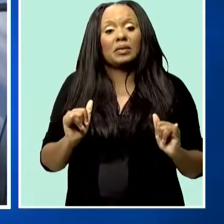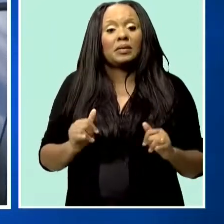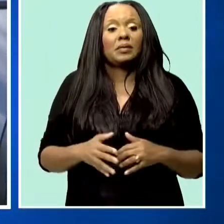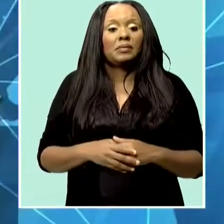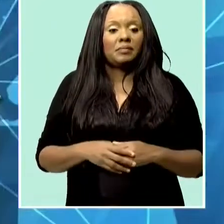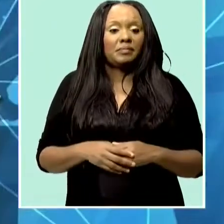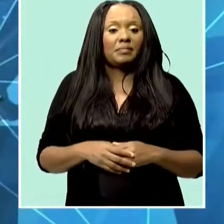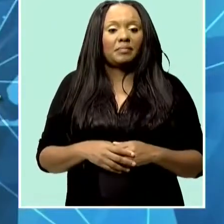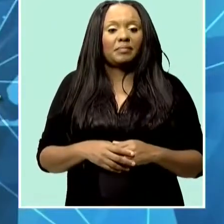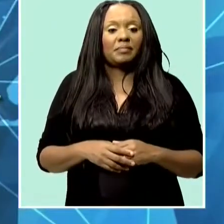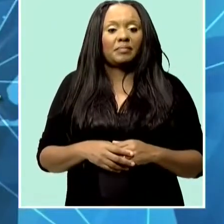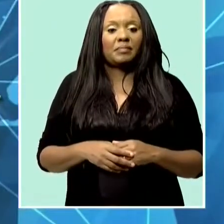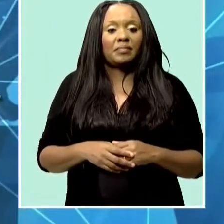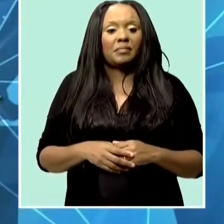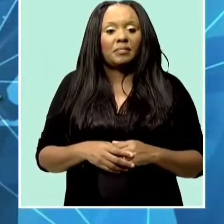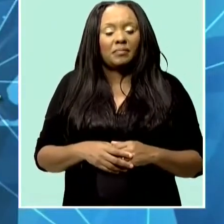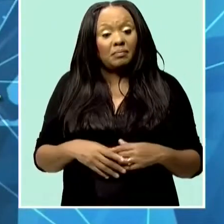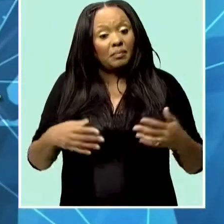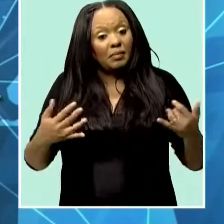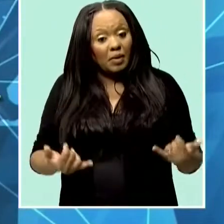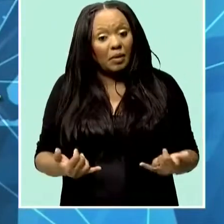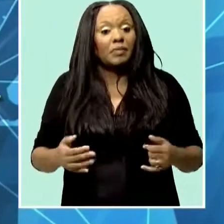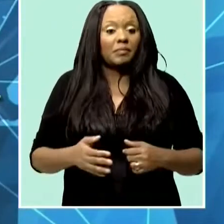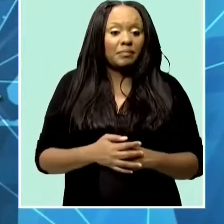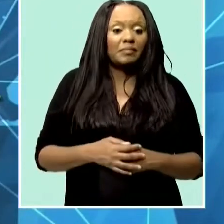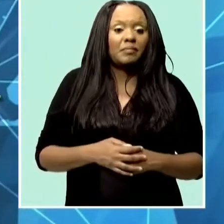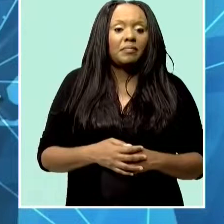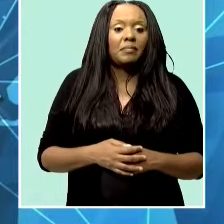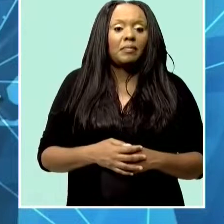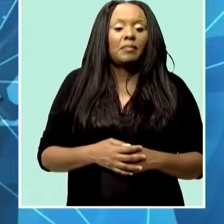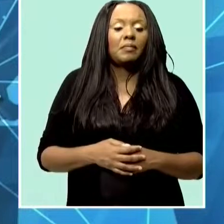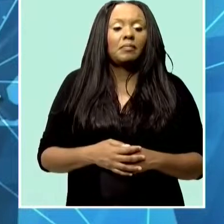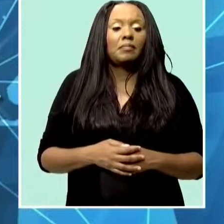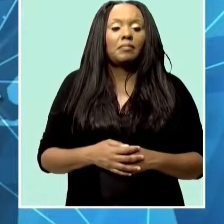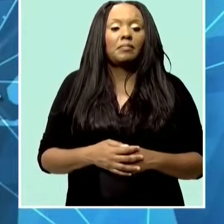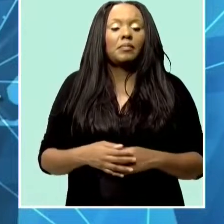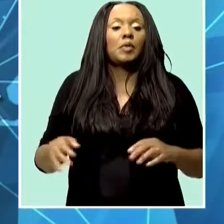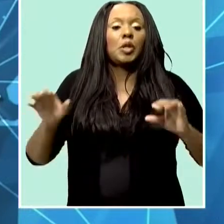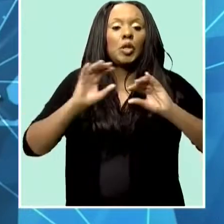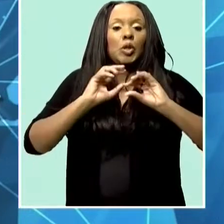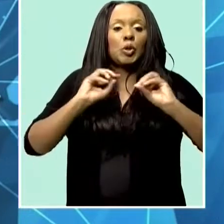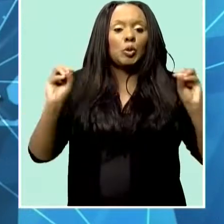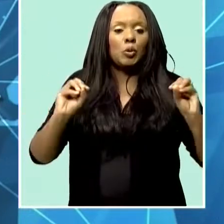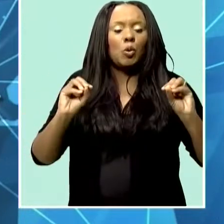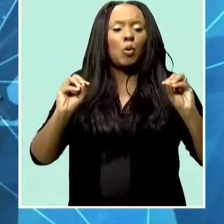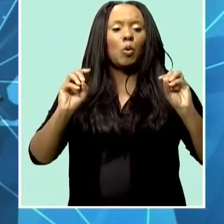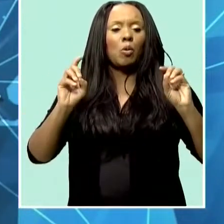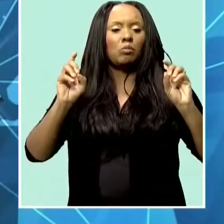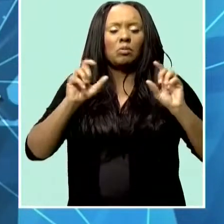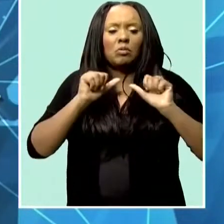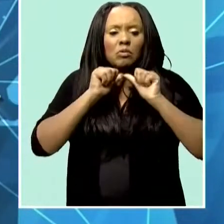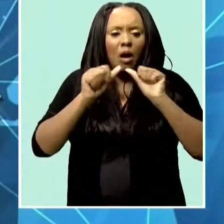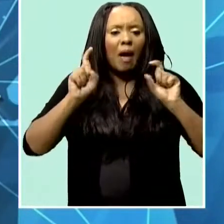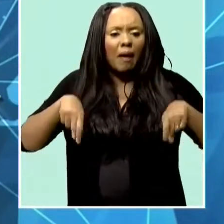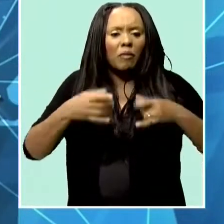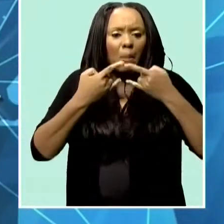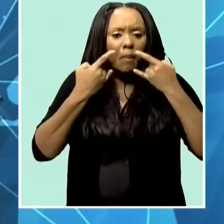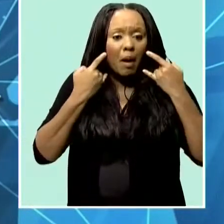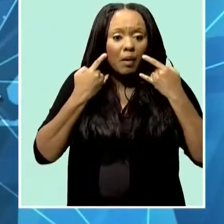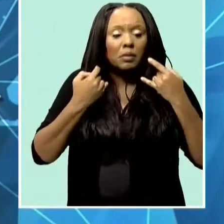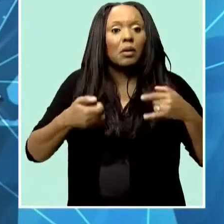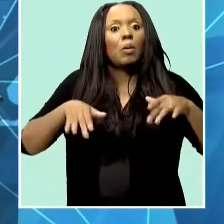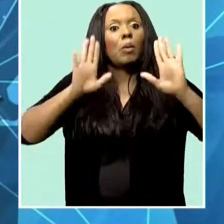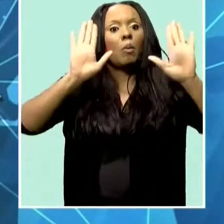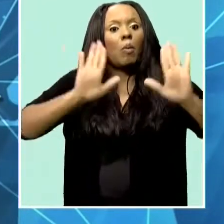time. Now, on the flip side, the change to the mask mandate is great news for tourism,